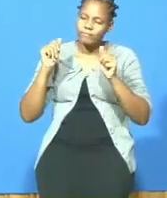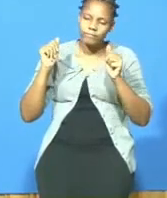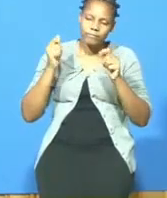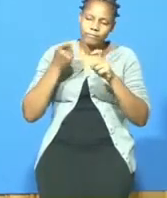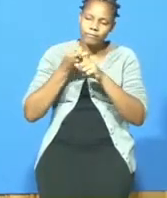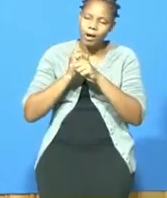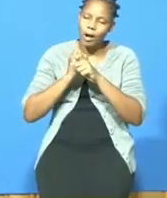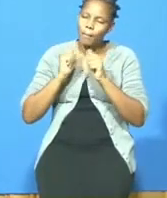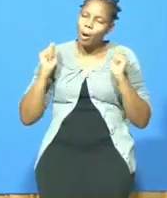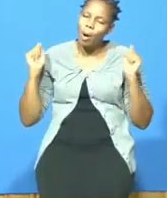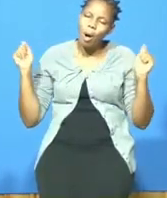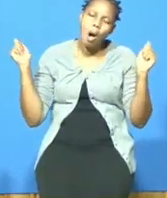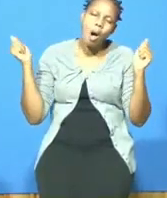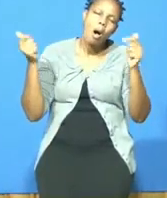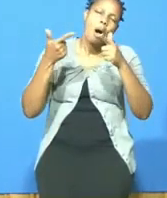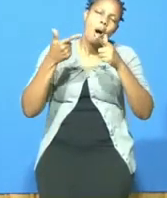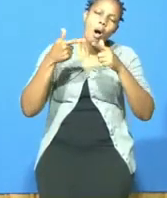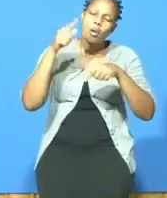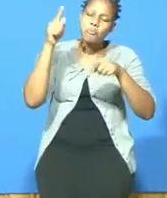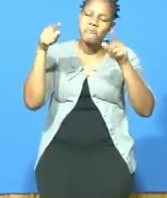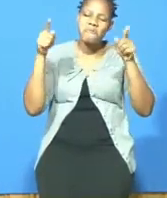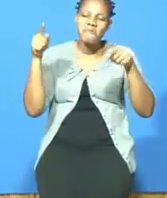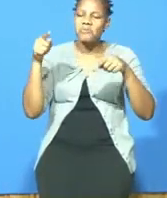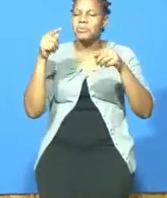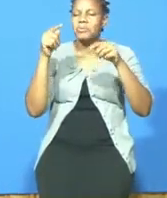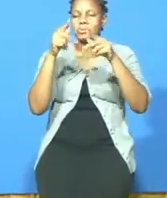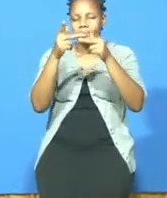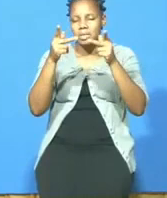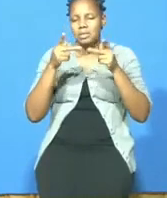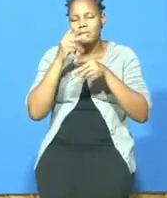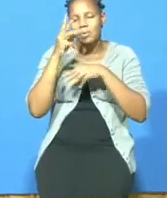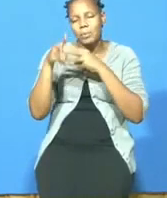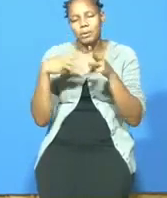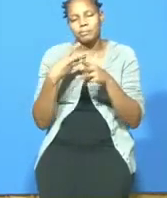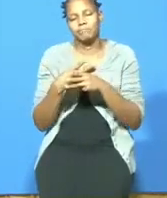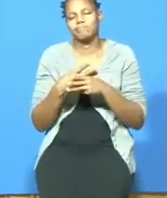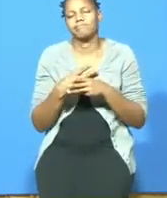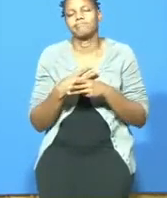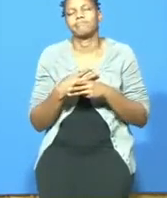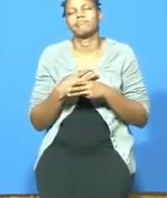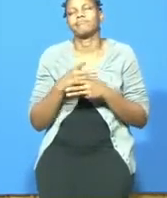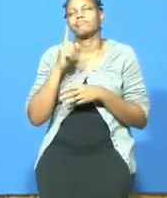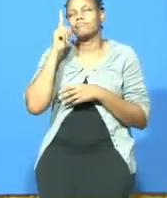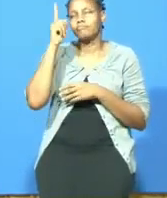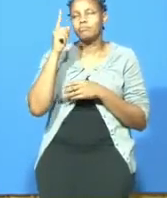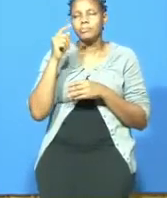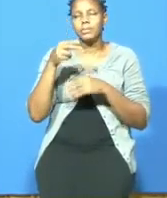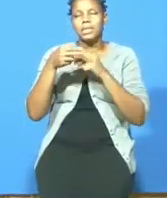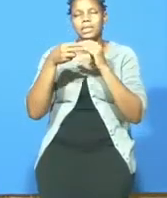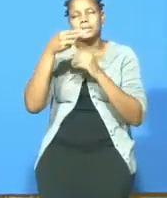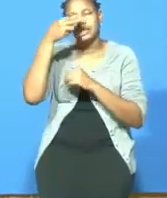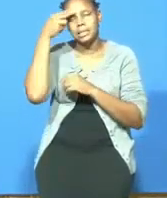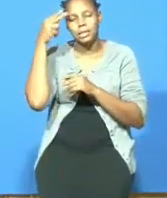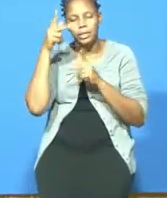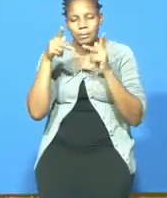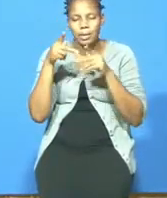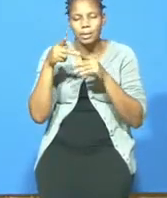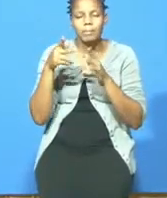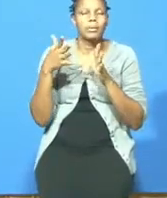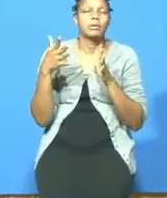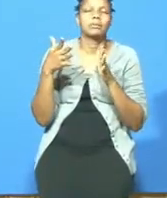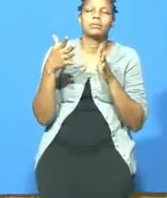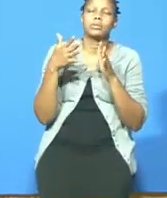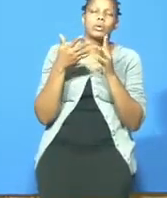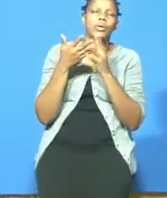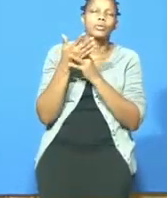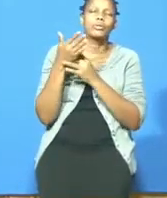earth, you're sealing your people. You're sealing your people online through social